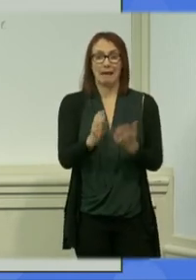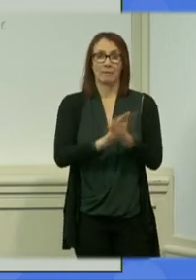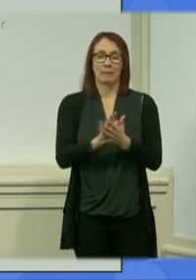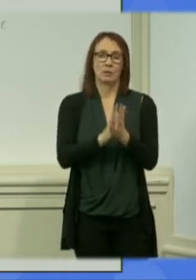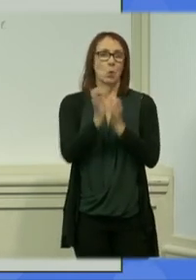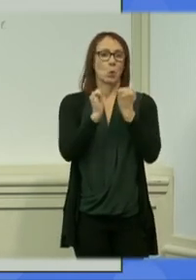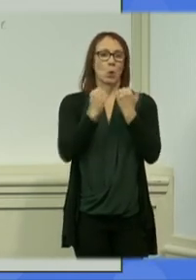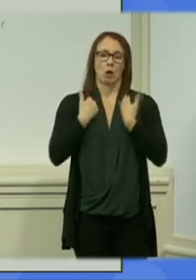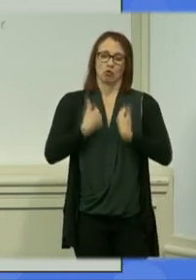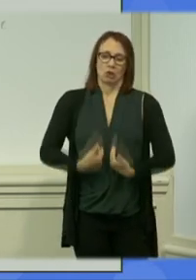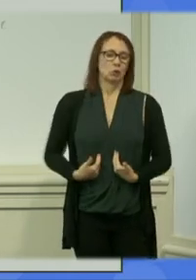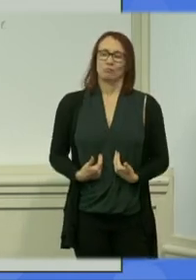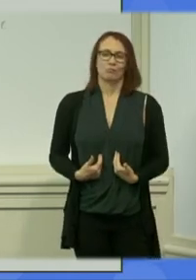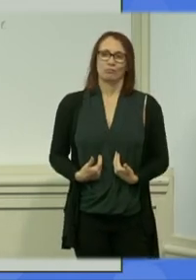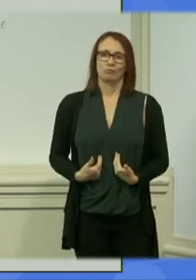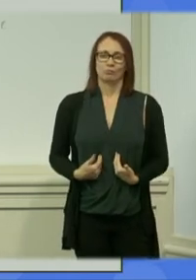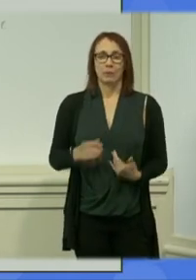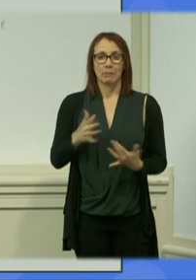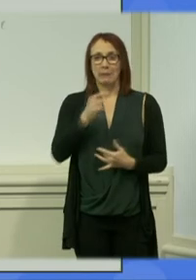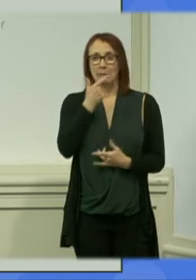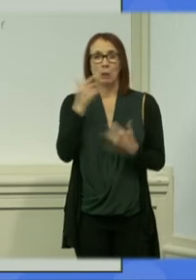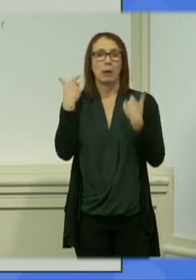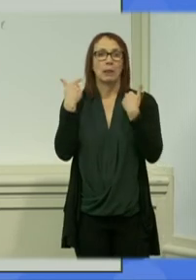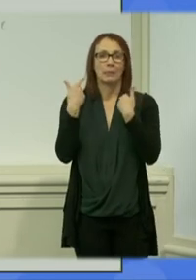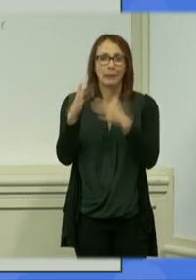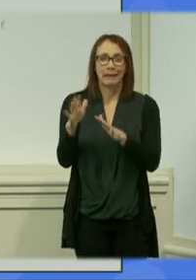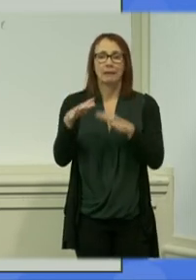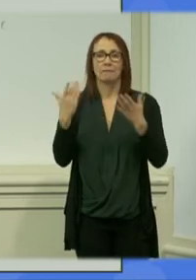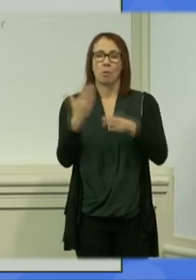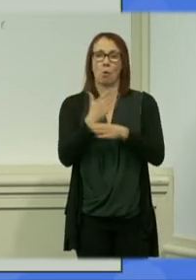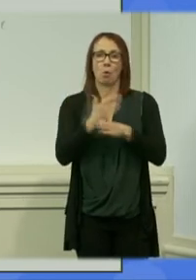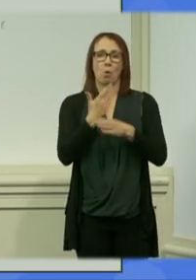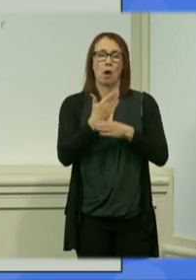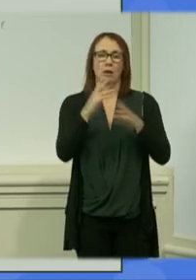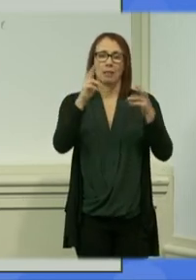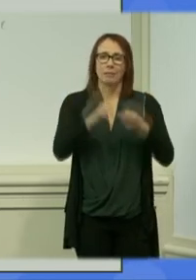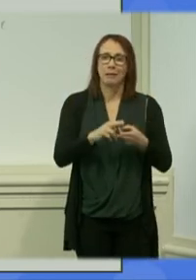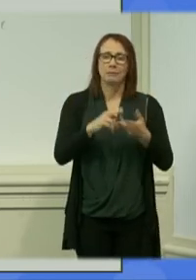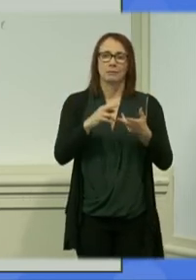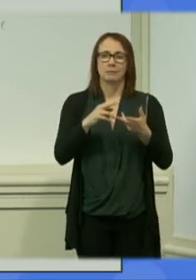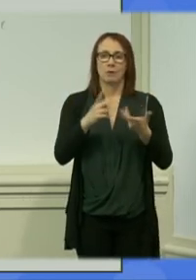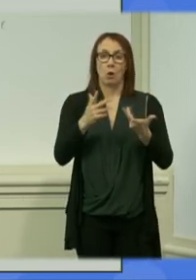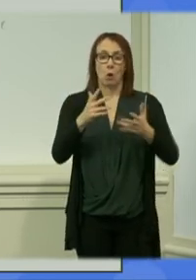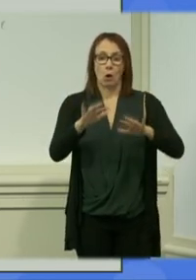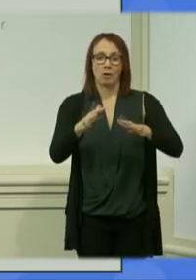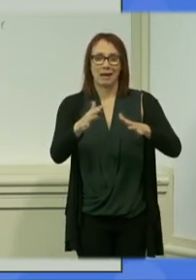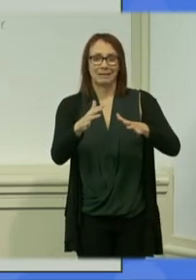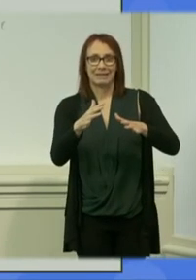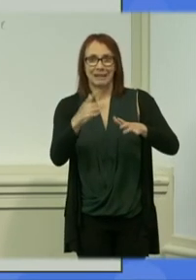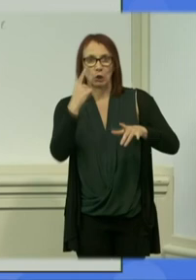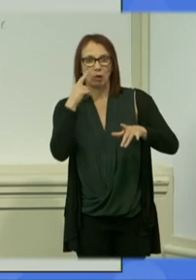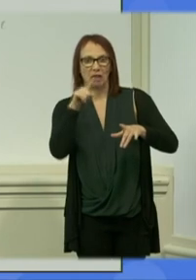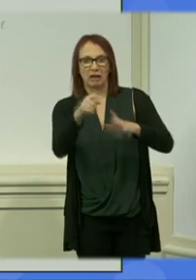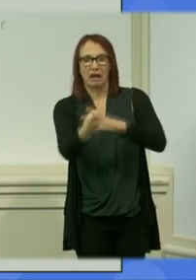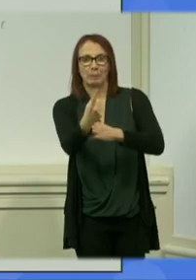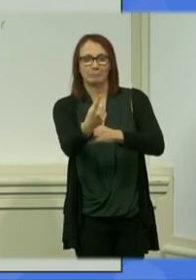money. People might leave, they might work less, there's all sorts of, or your estimates might be mince as well. You know, there's plenty options